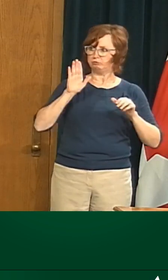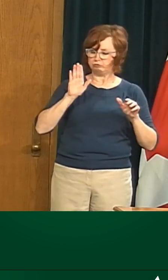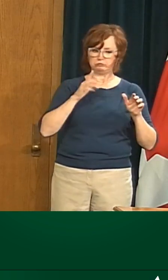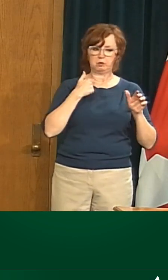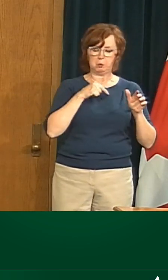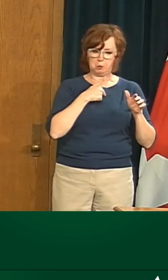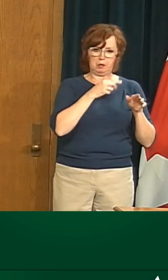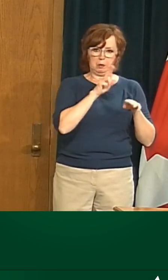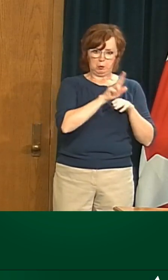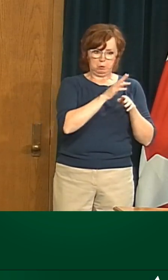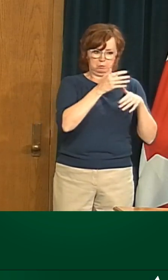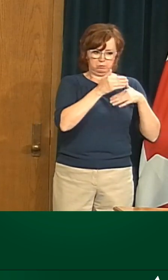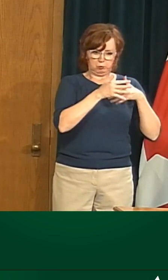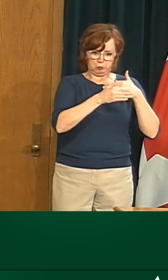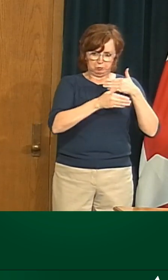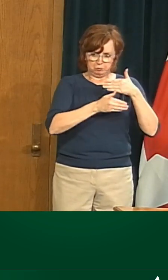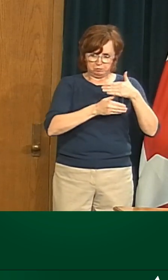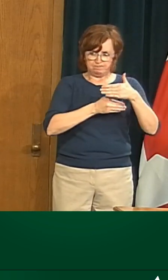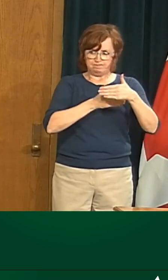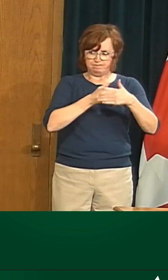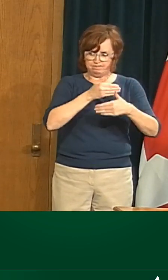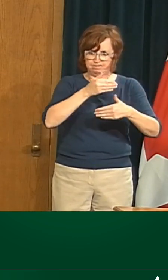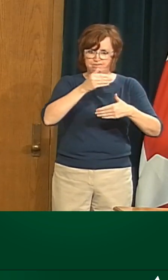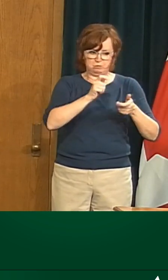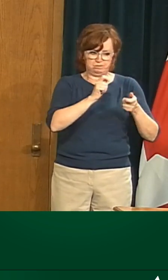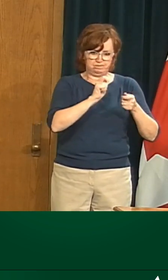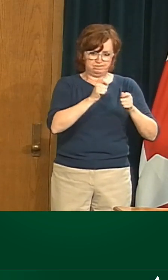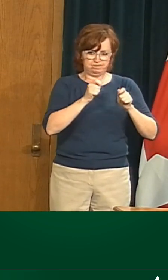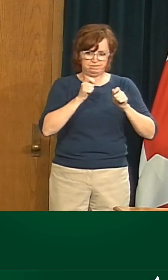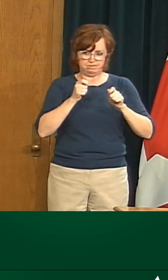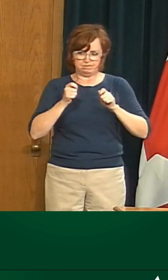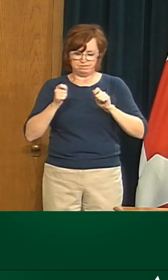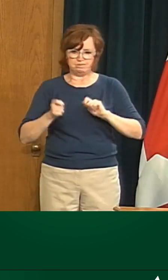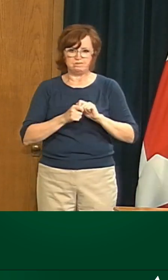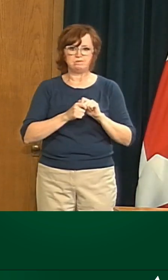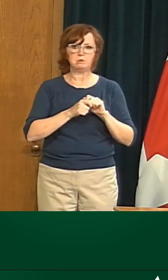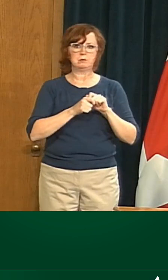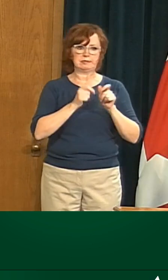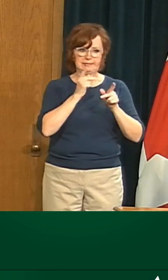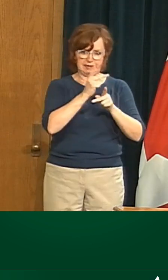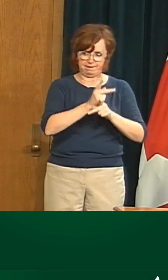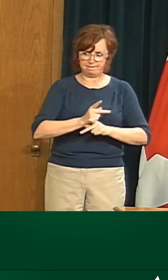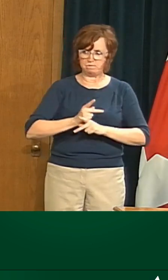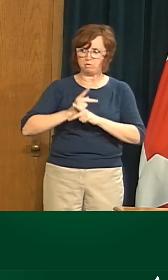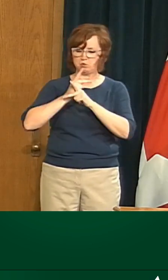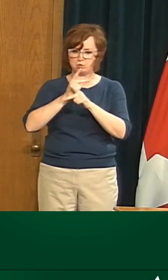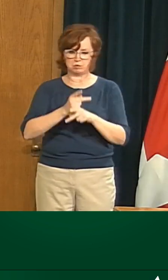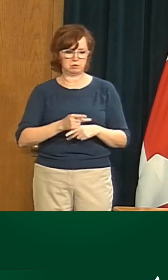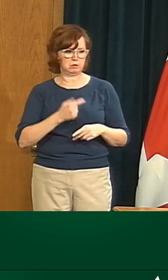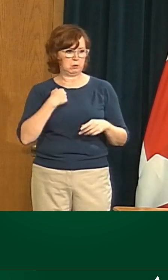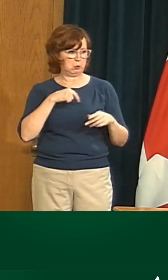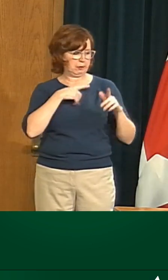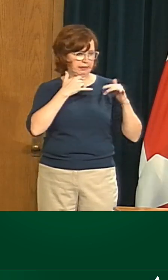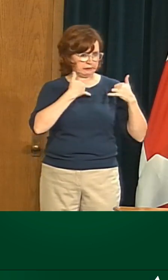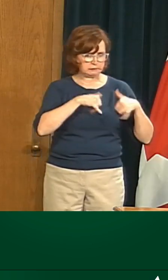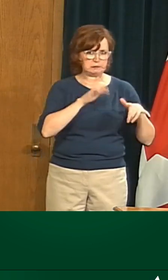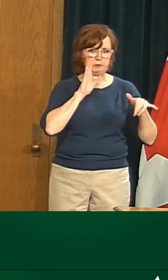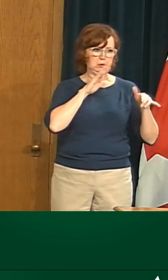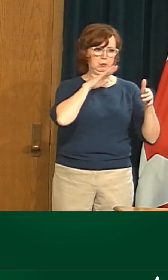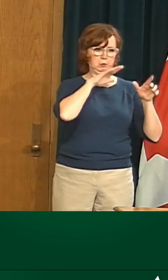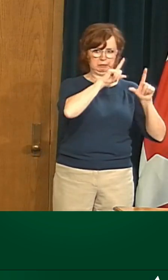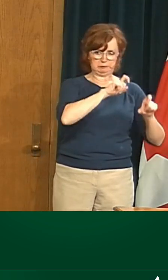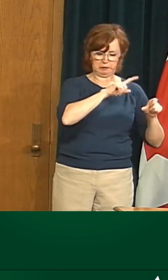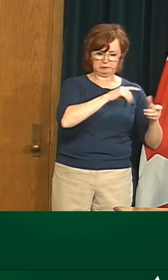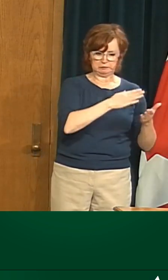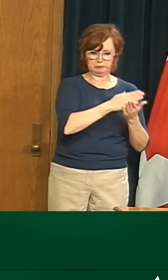Saskatchewan. We have the testing capability, we have the contact tracing capability, and we have the ability to ensure